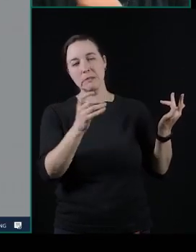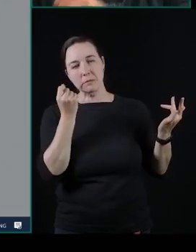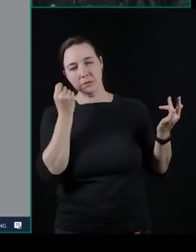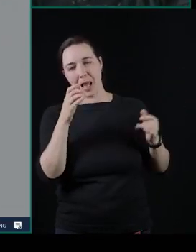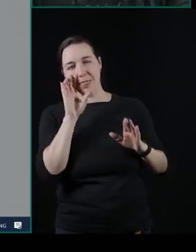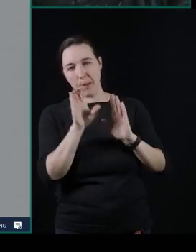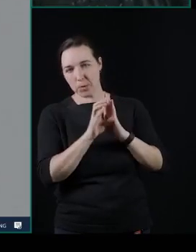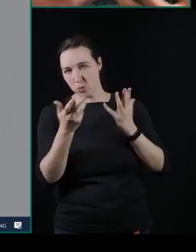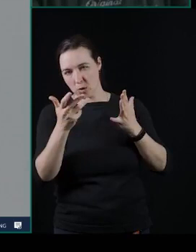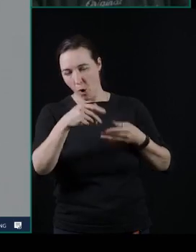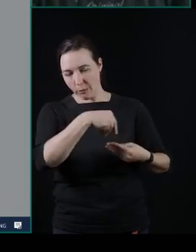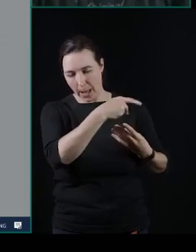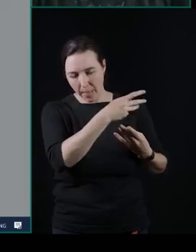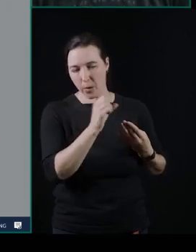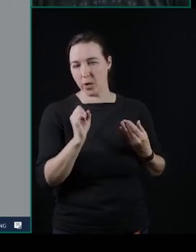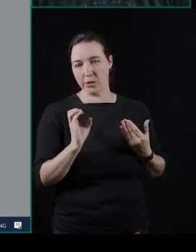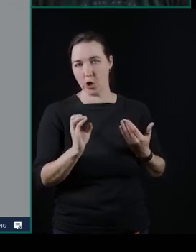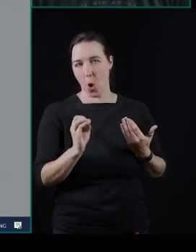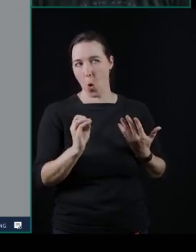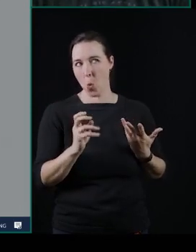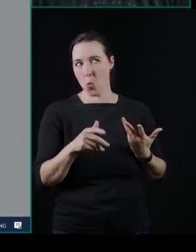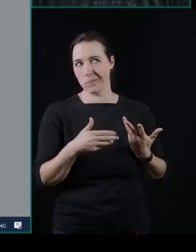image was already uploaded, so